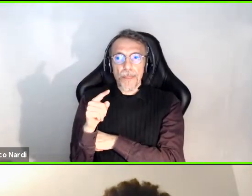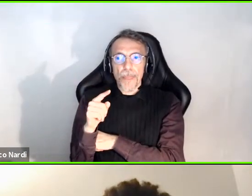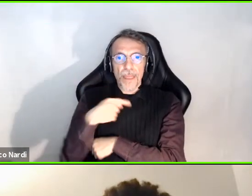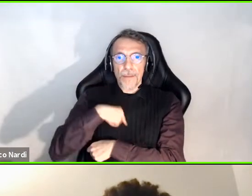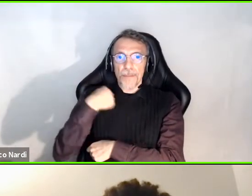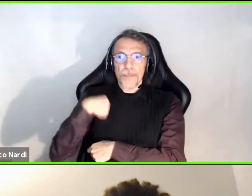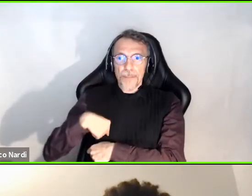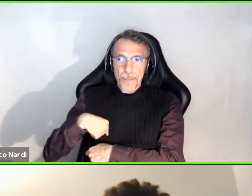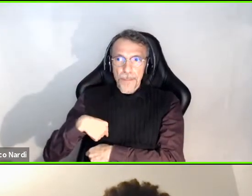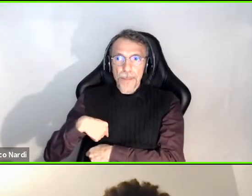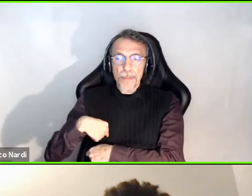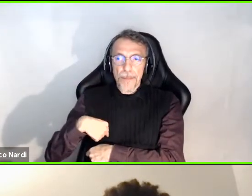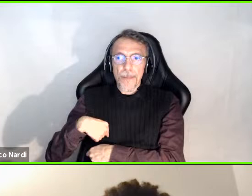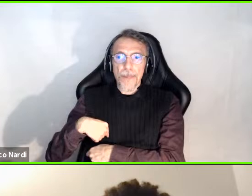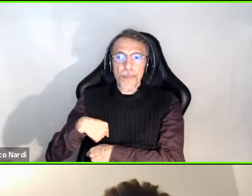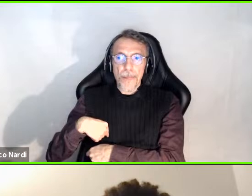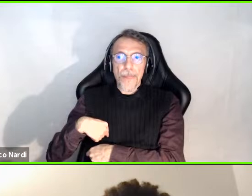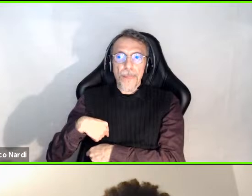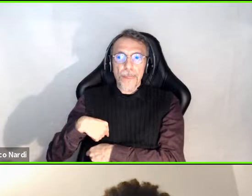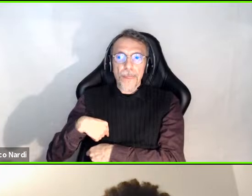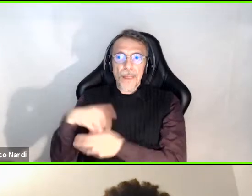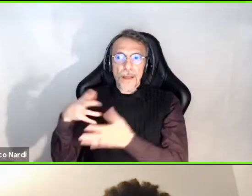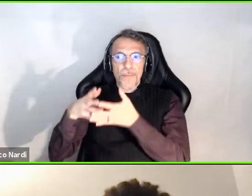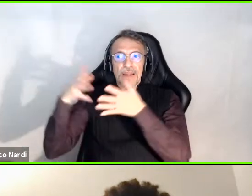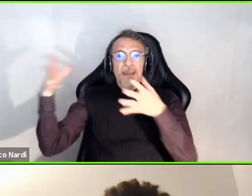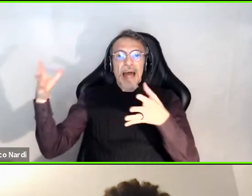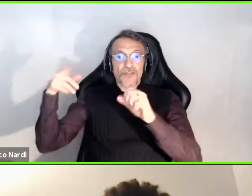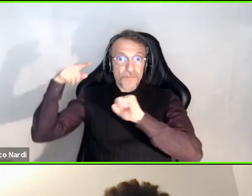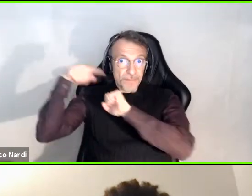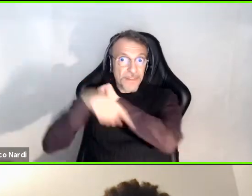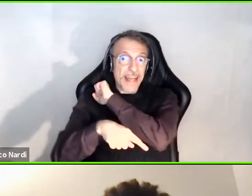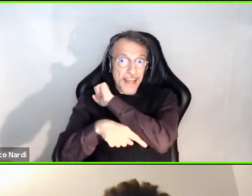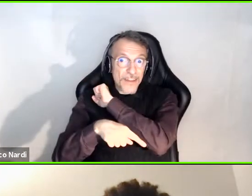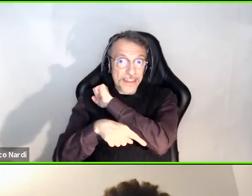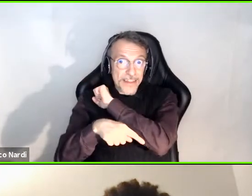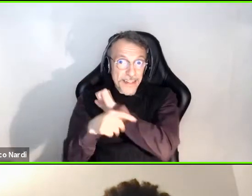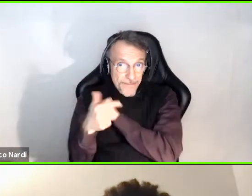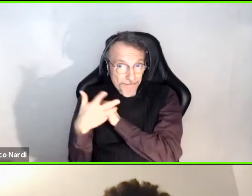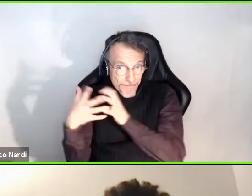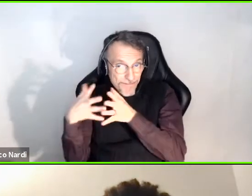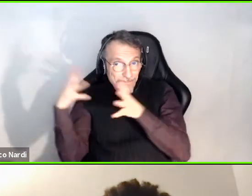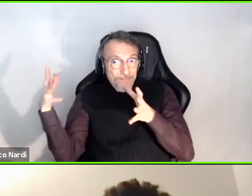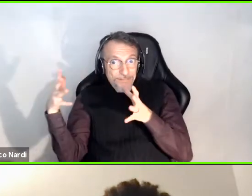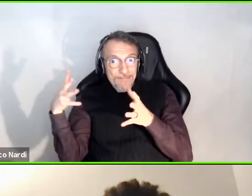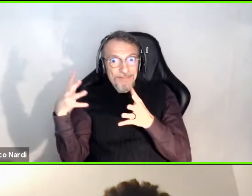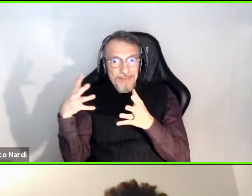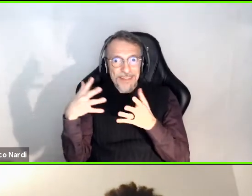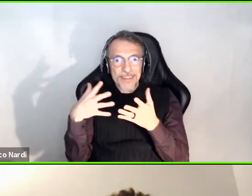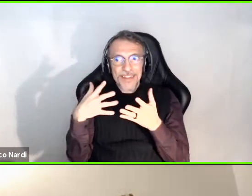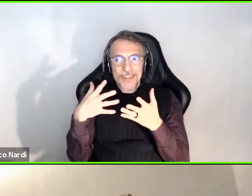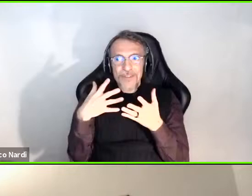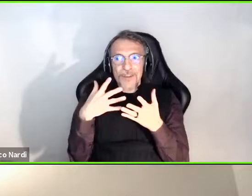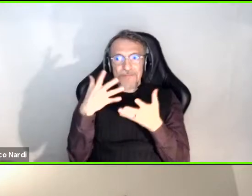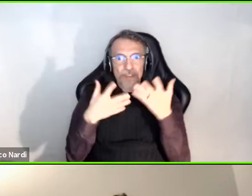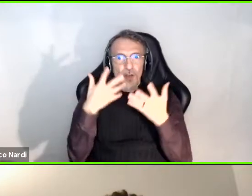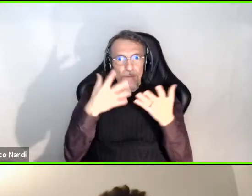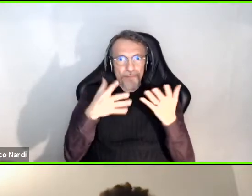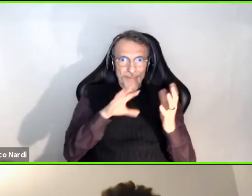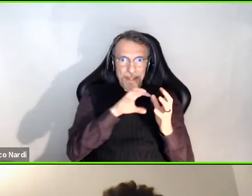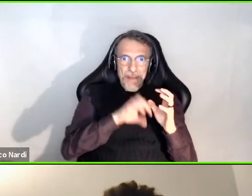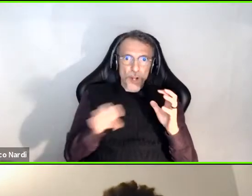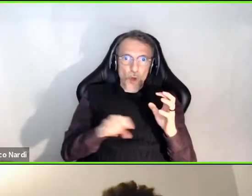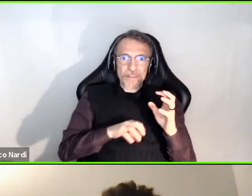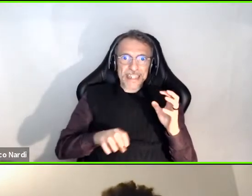China holds the largest part of debt in only a minority of countries in Africa. Okay, I